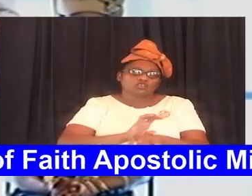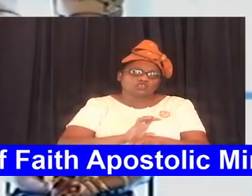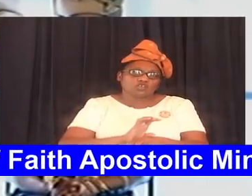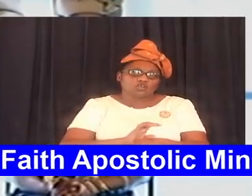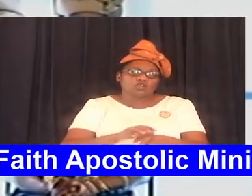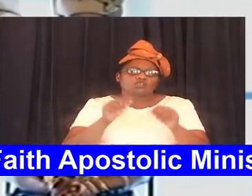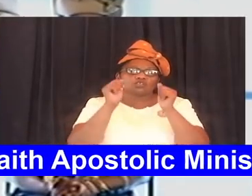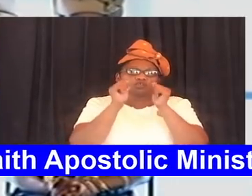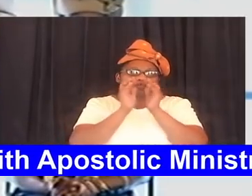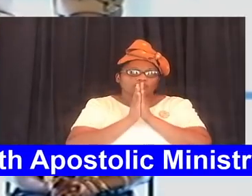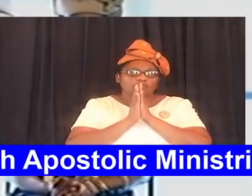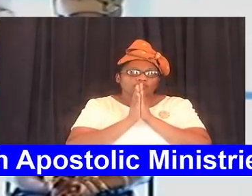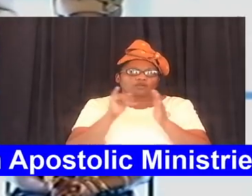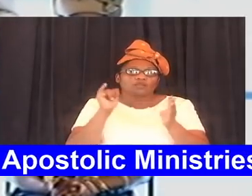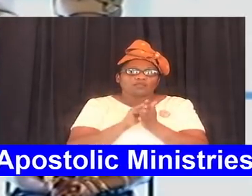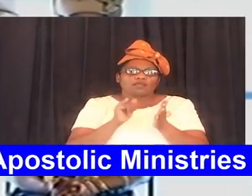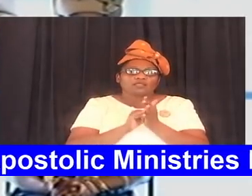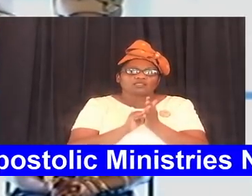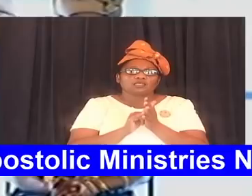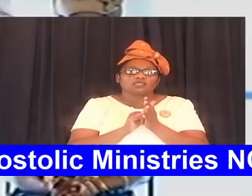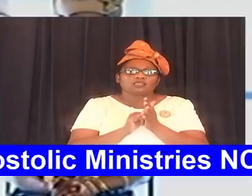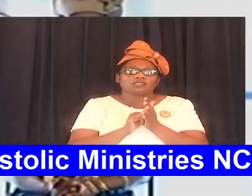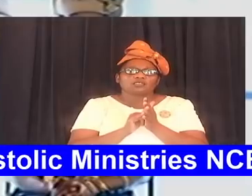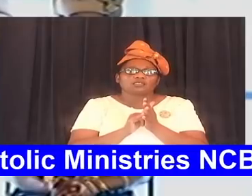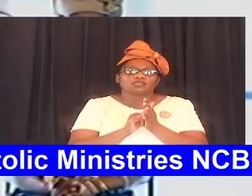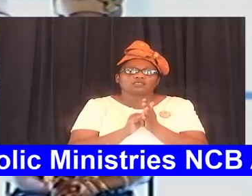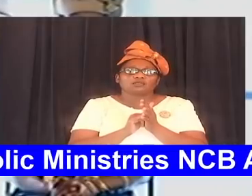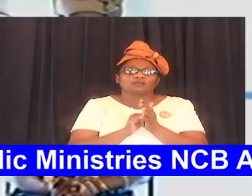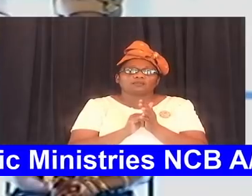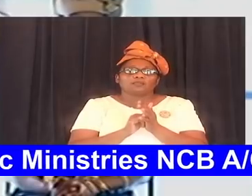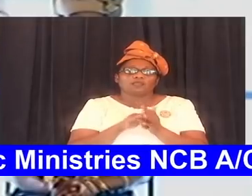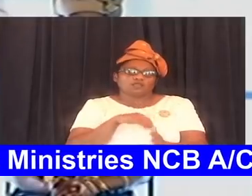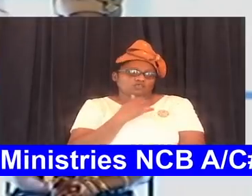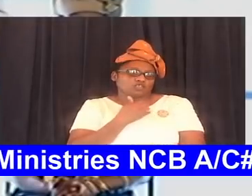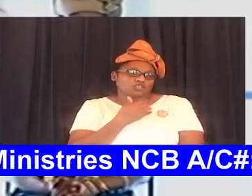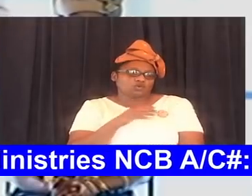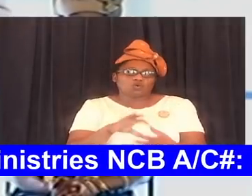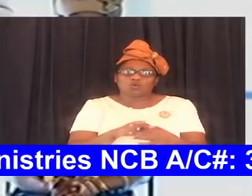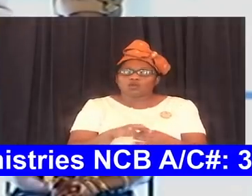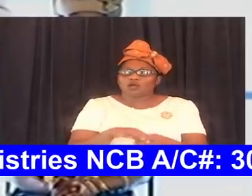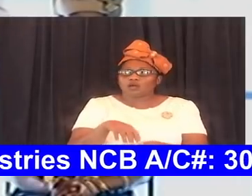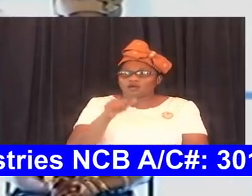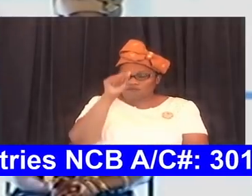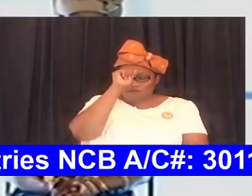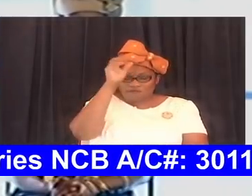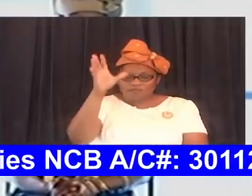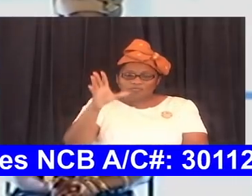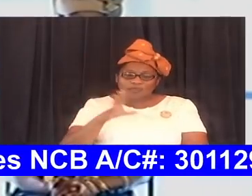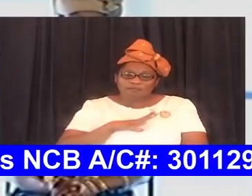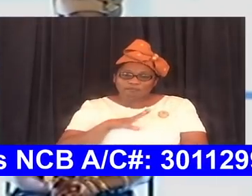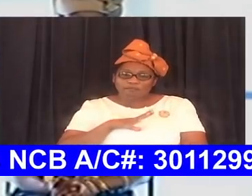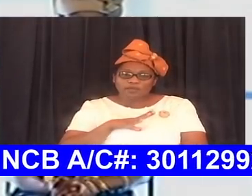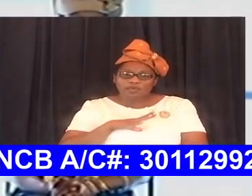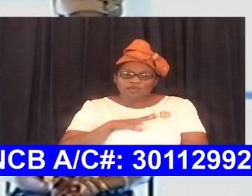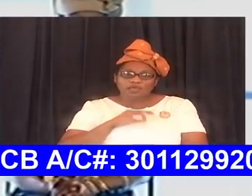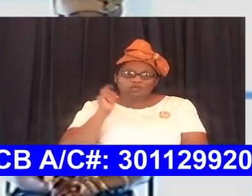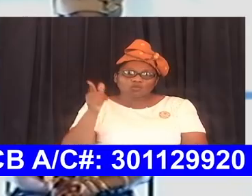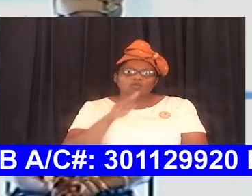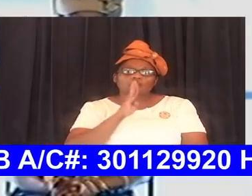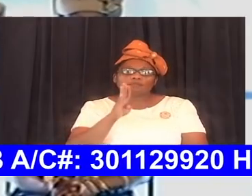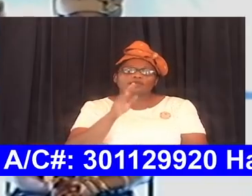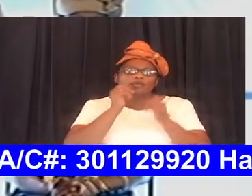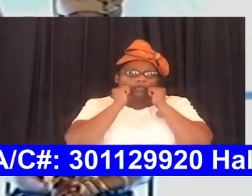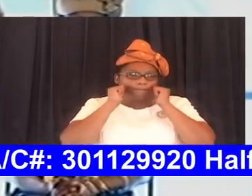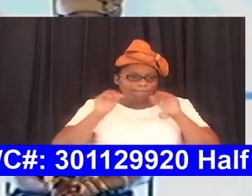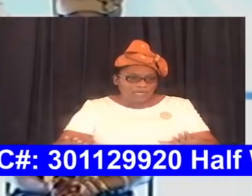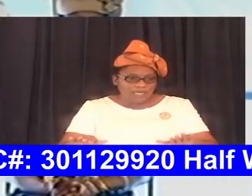gospel, and the souls and hearts of men will be blessed through the ministry of this church. We ask, oh God, hallelujah, that you just continue to